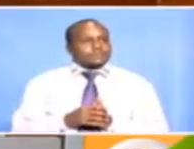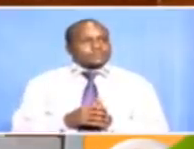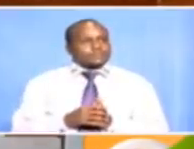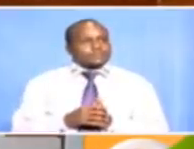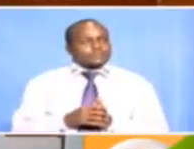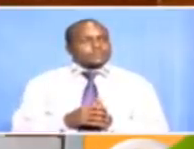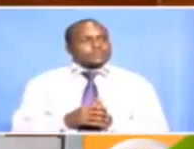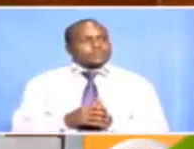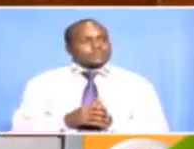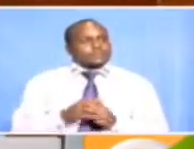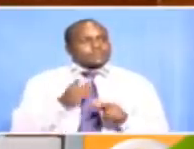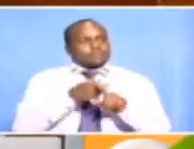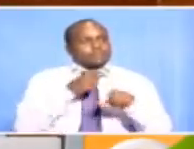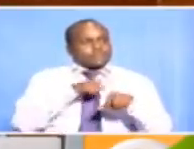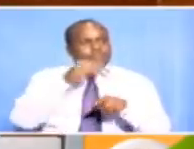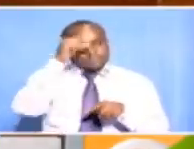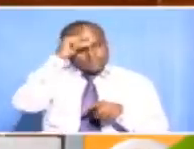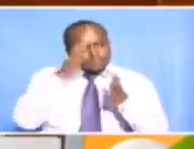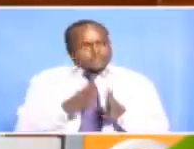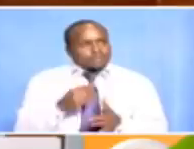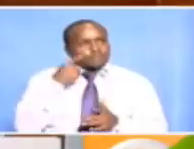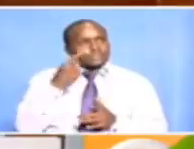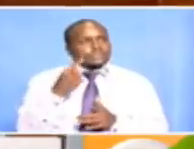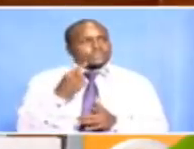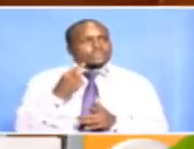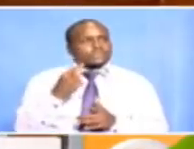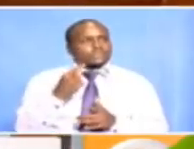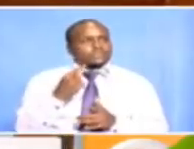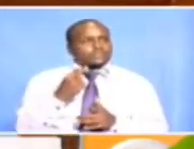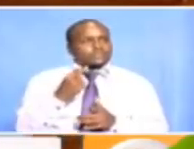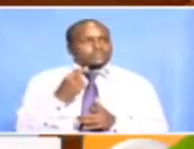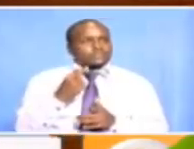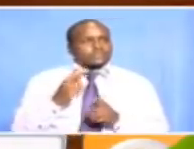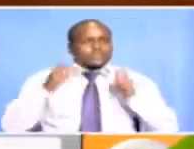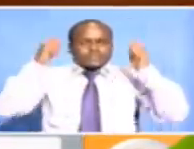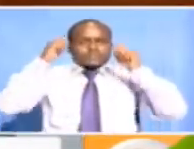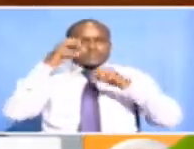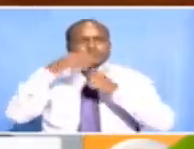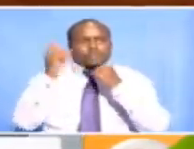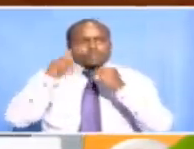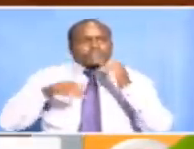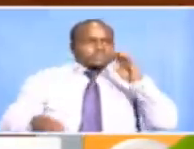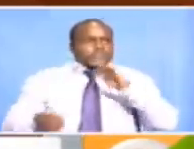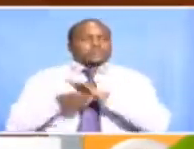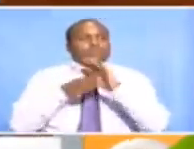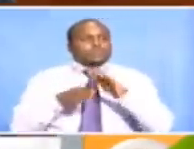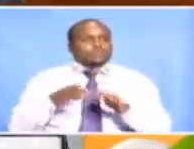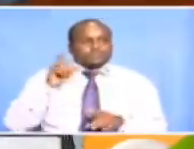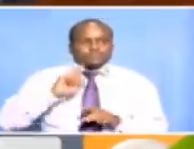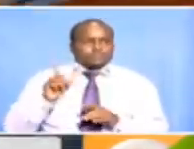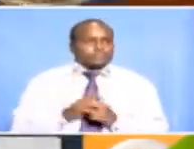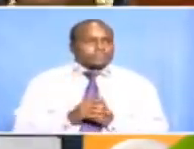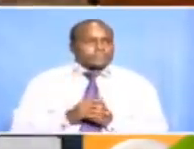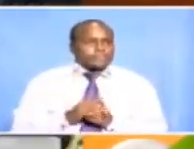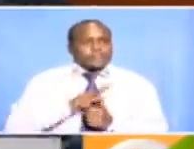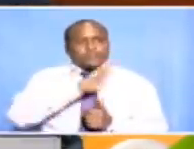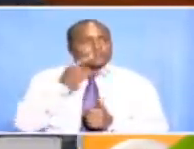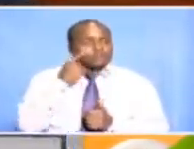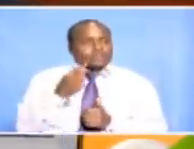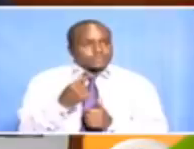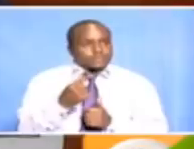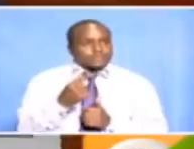Kidero. Kutoka ni kwa government, have you seen Nairobi staff? Beba ring matawi, Sonko must go. Haki yetu, mshara yetu. And you'll never see that.